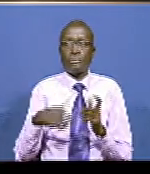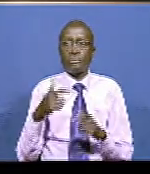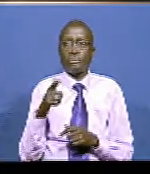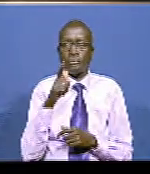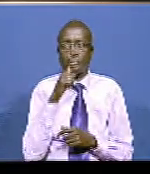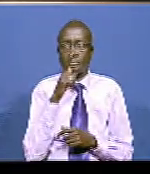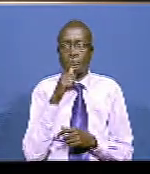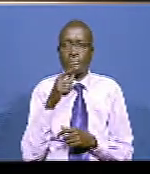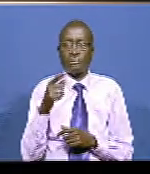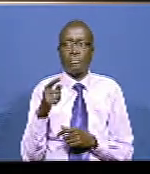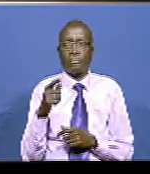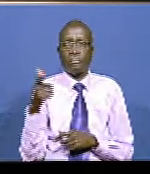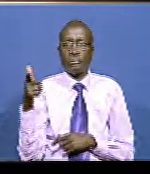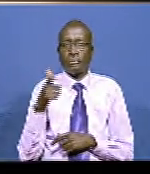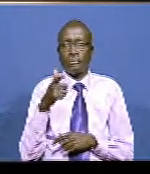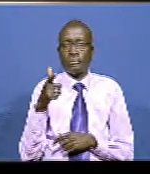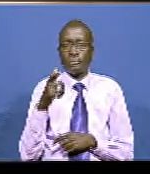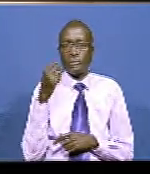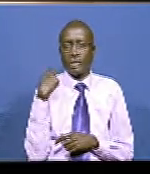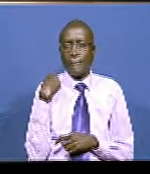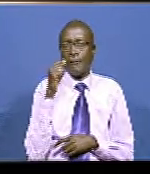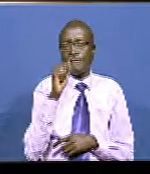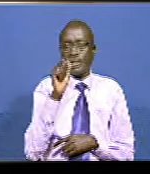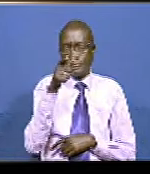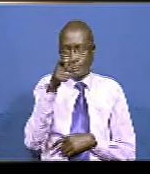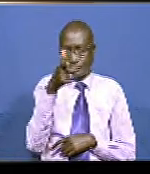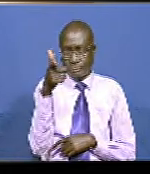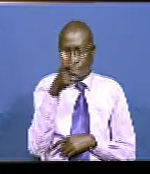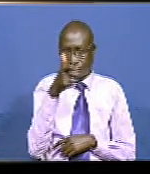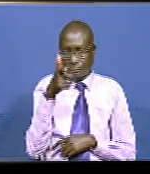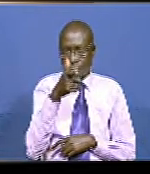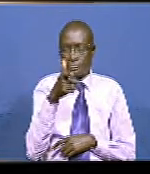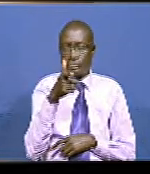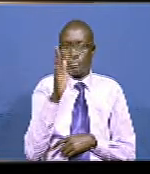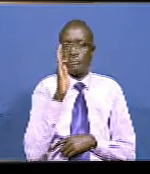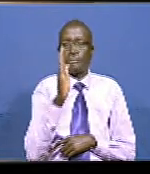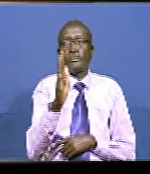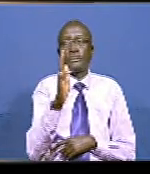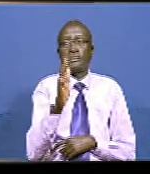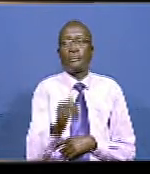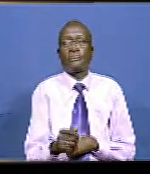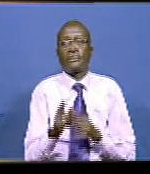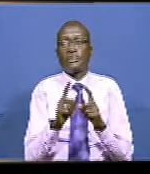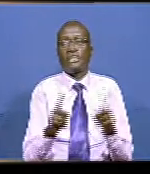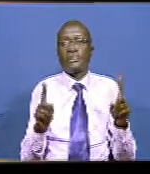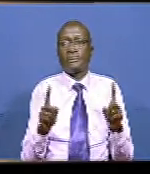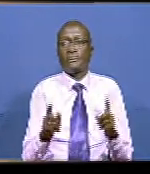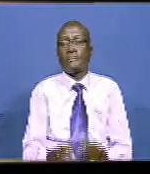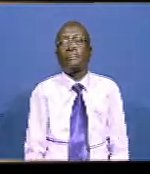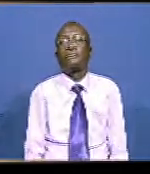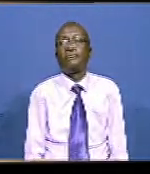Yeah, yeah. So your camera is 5. Can you see camera 5 right here? Yes, let's, I can see it. Let's get rolling.